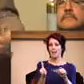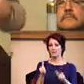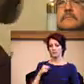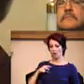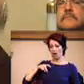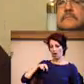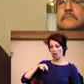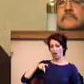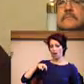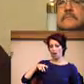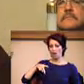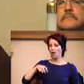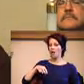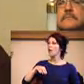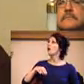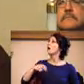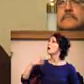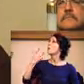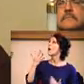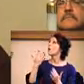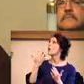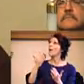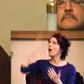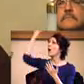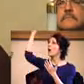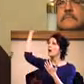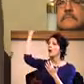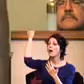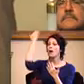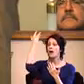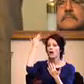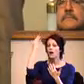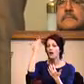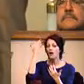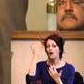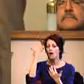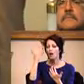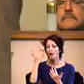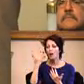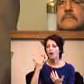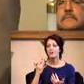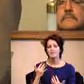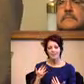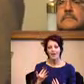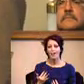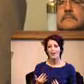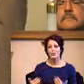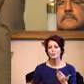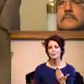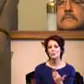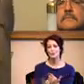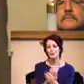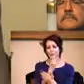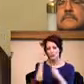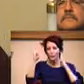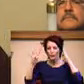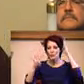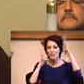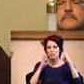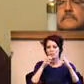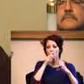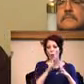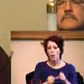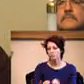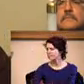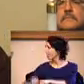Holy Spirit to look at us and to see us as those who are born in a new creation ation the old has gone the new